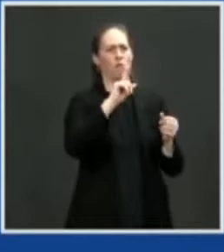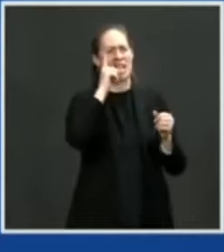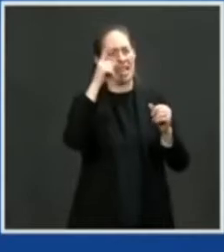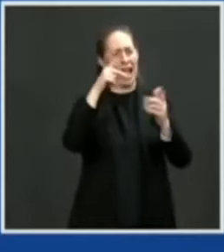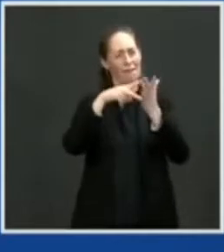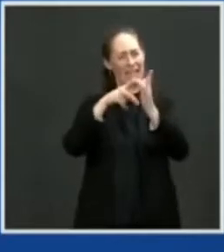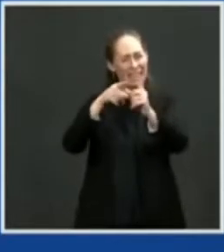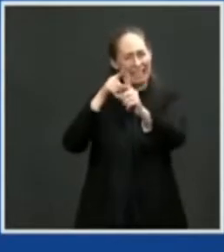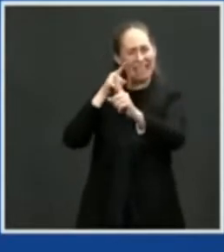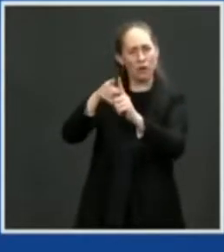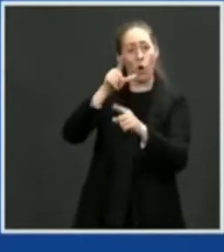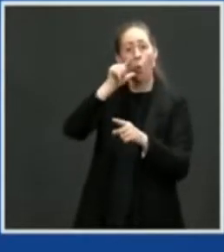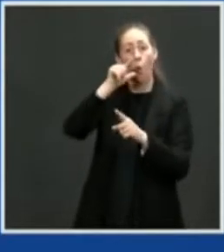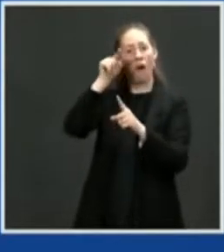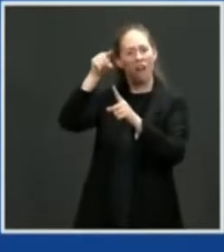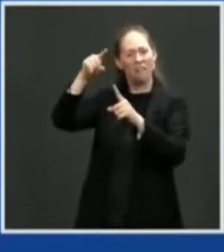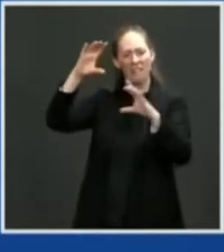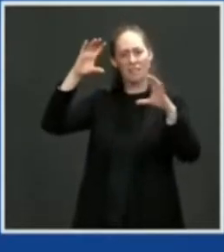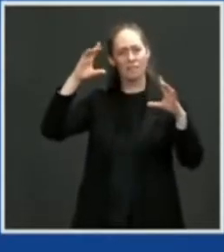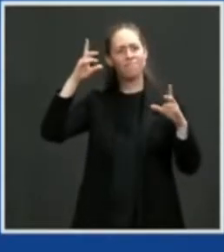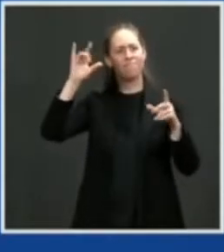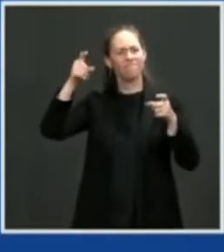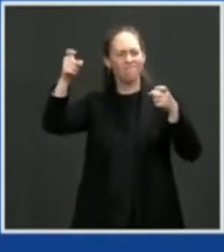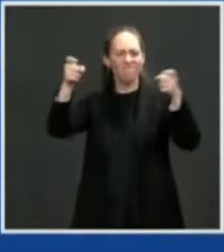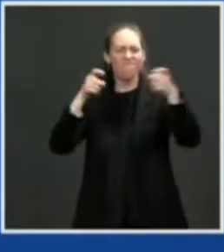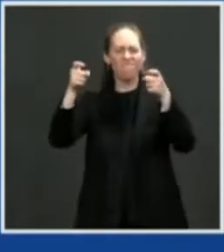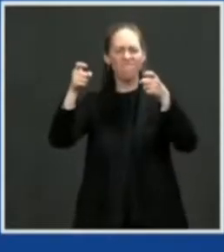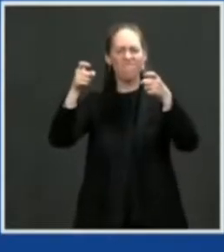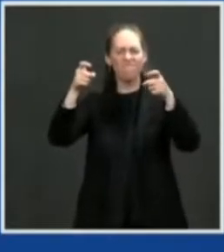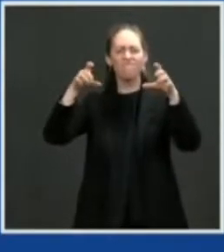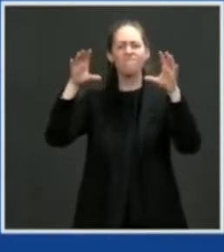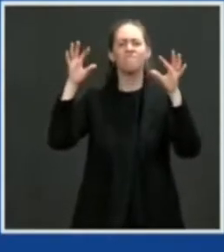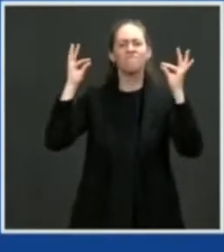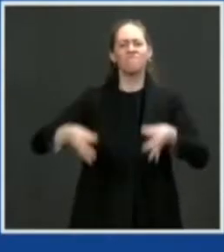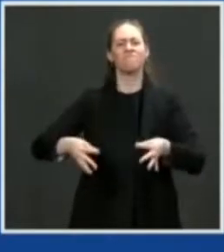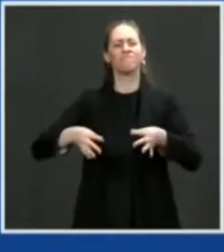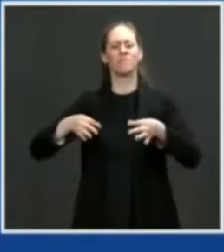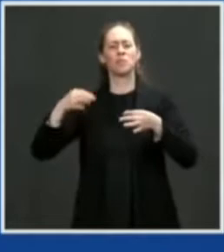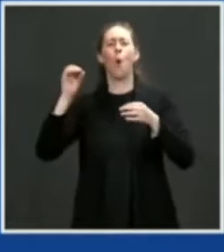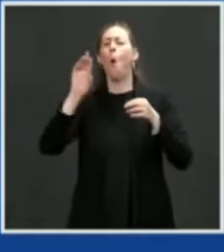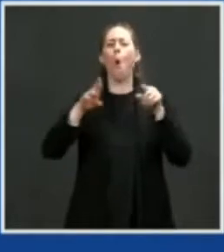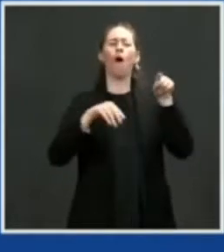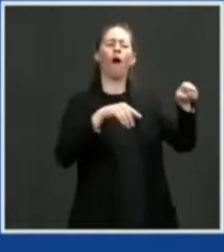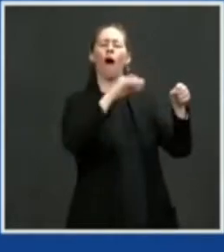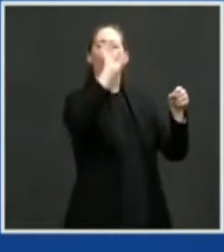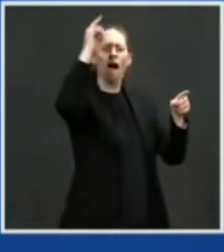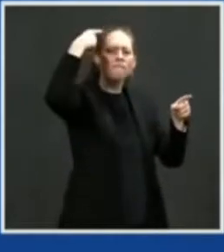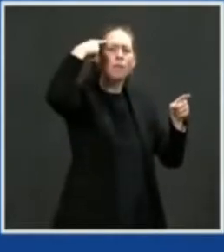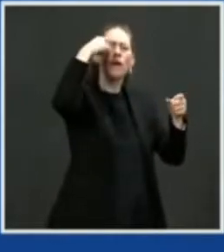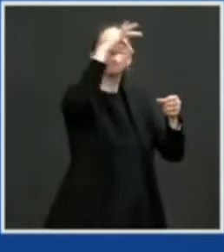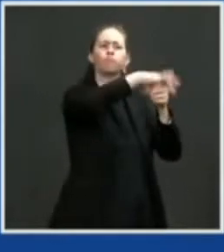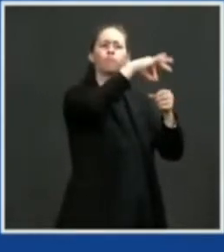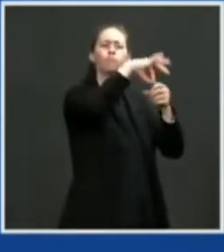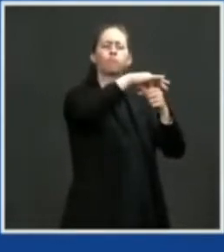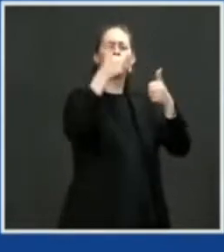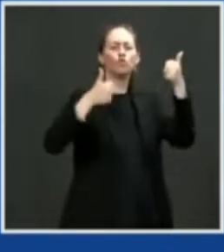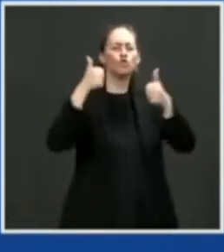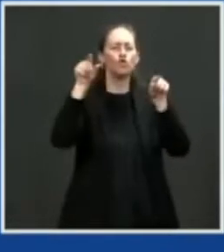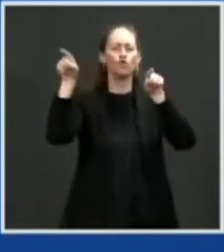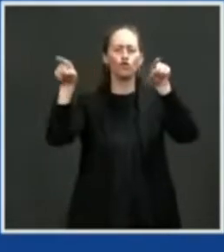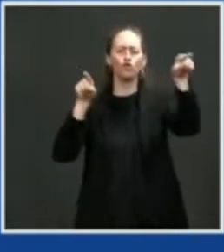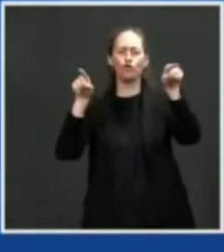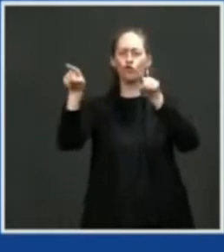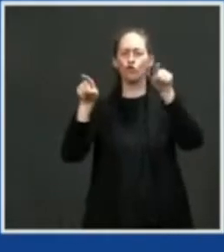What is at stake. Not just with China. HR1, Look baby. around the world. We're in the midst of a